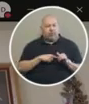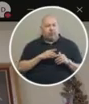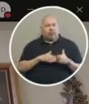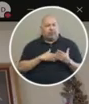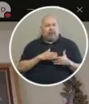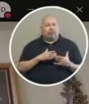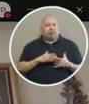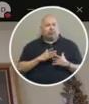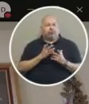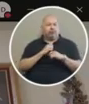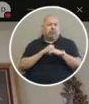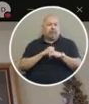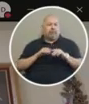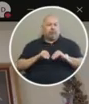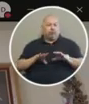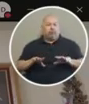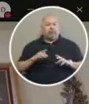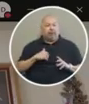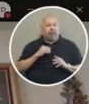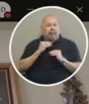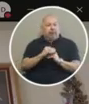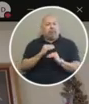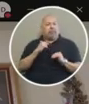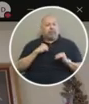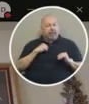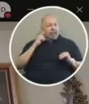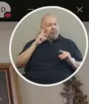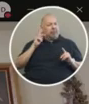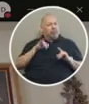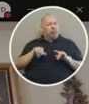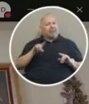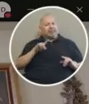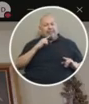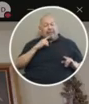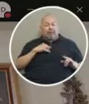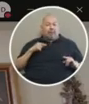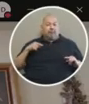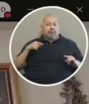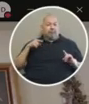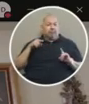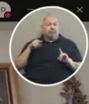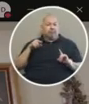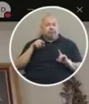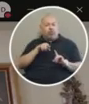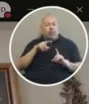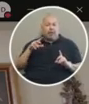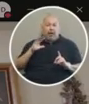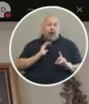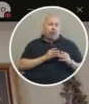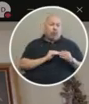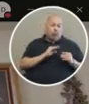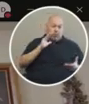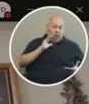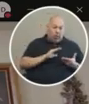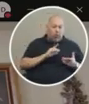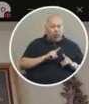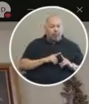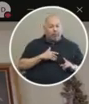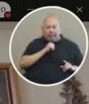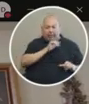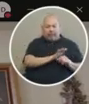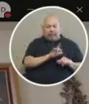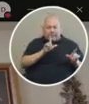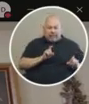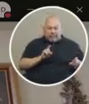in order to prevent the spread. I think that, you know, people can argue the points on either side. They could say our numbers are low because we have not tested